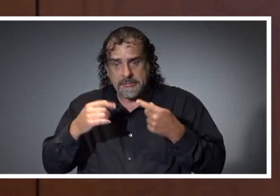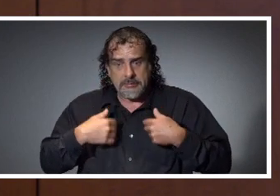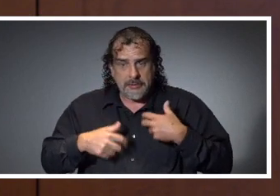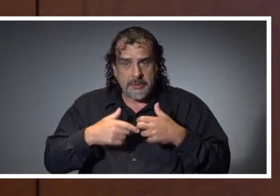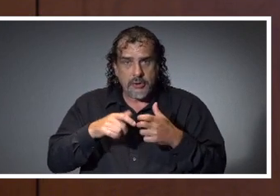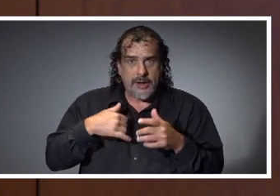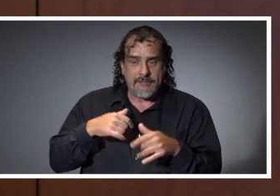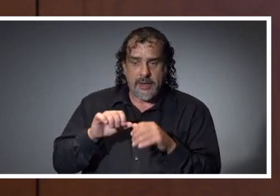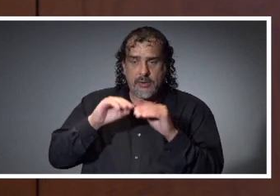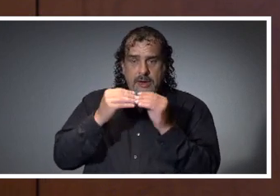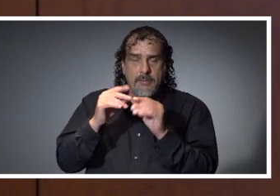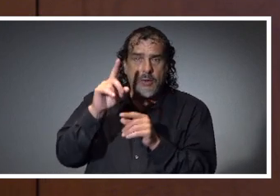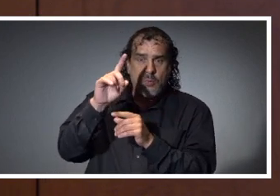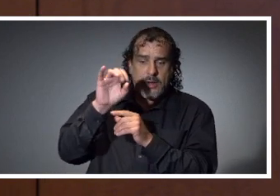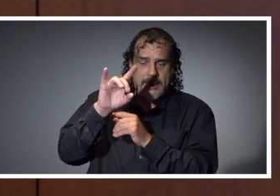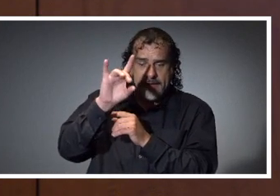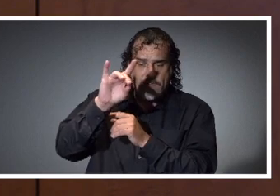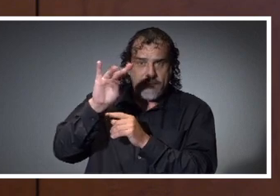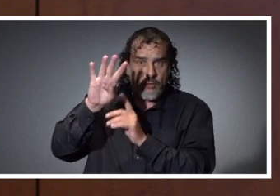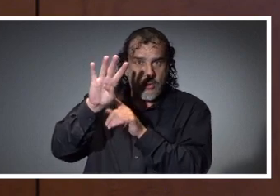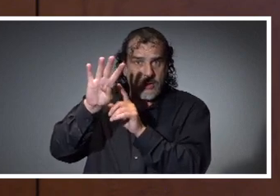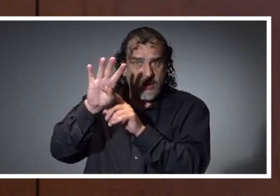1-800 number open. It's